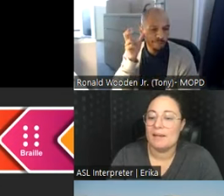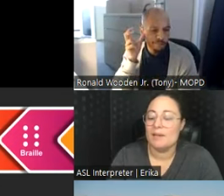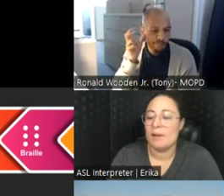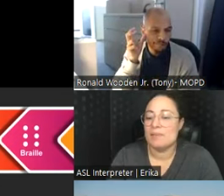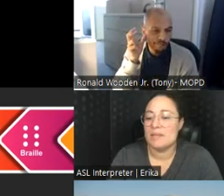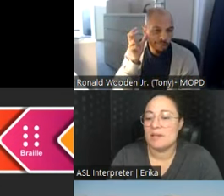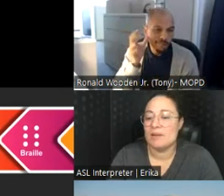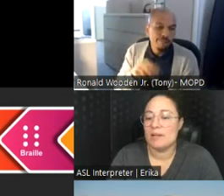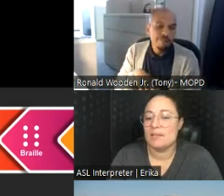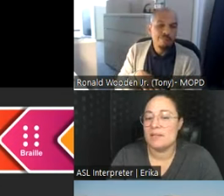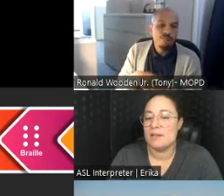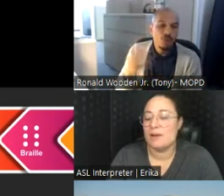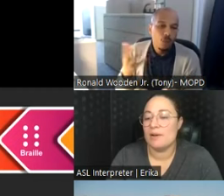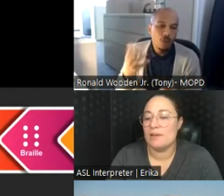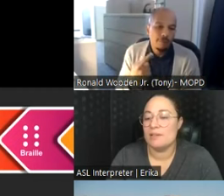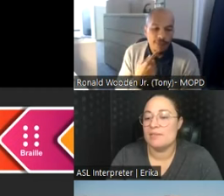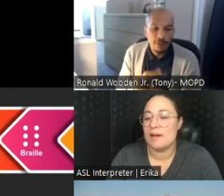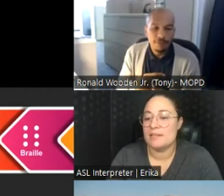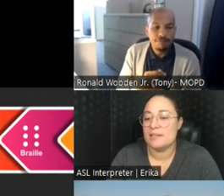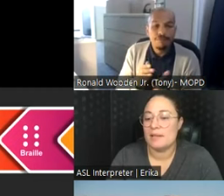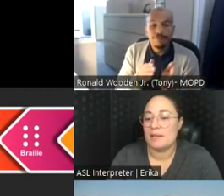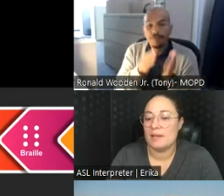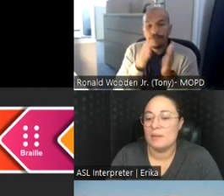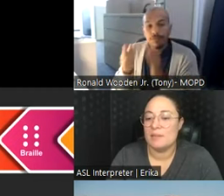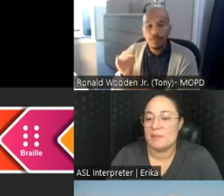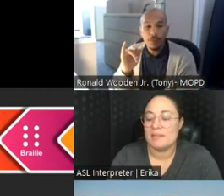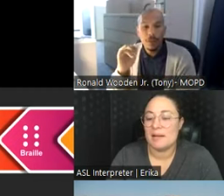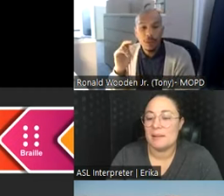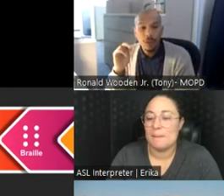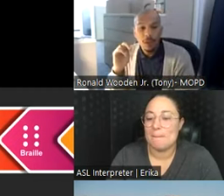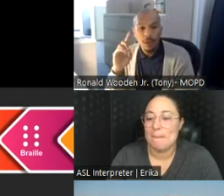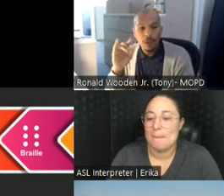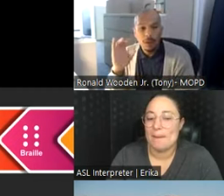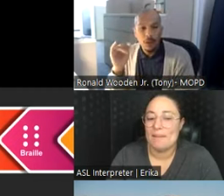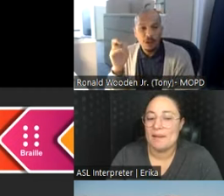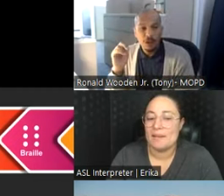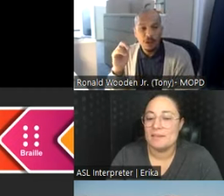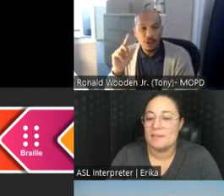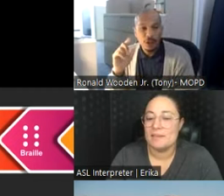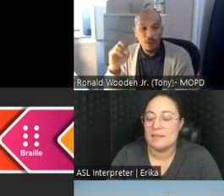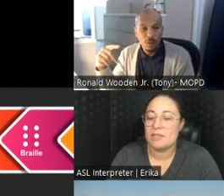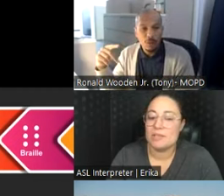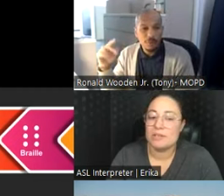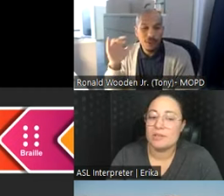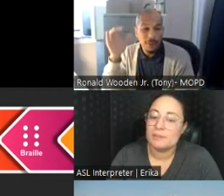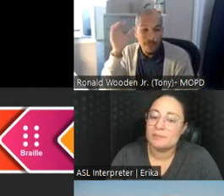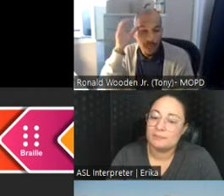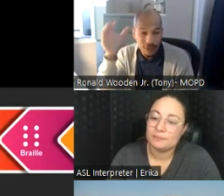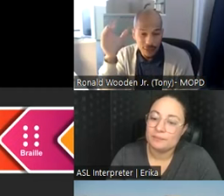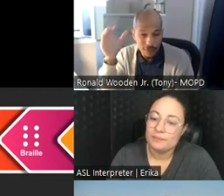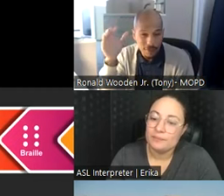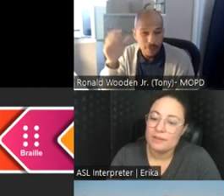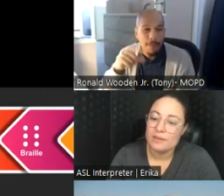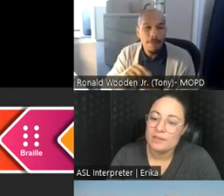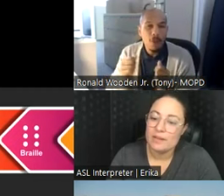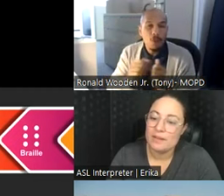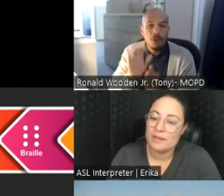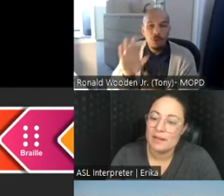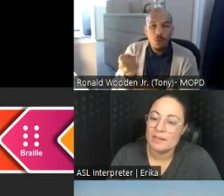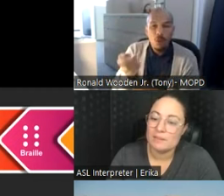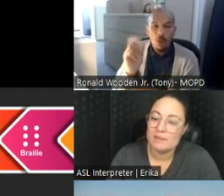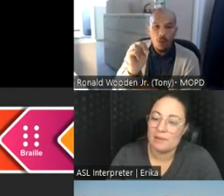And then they're able to hear it into their device, what's being said. The next is an induction loop. So